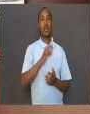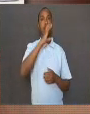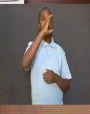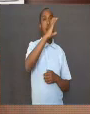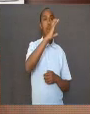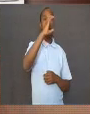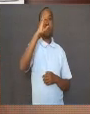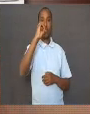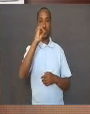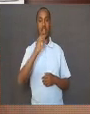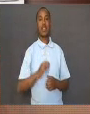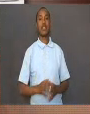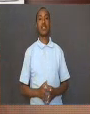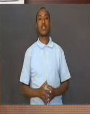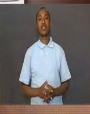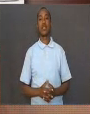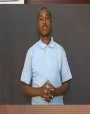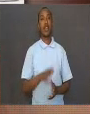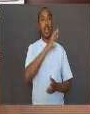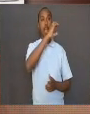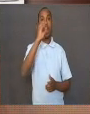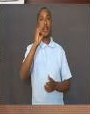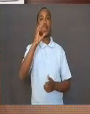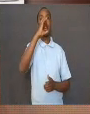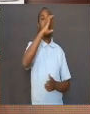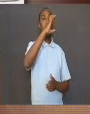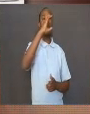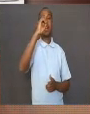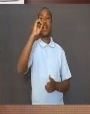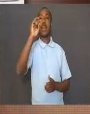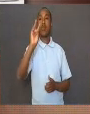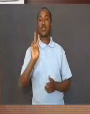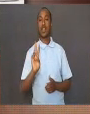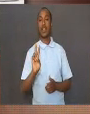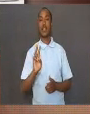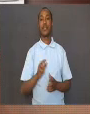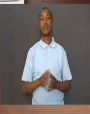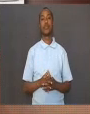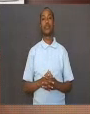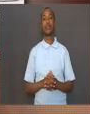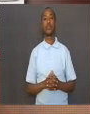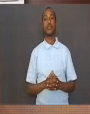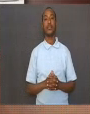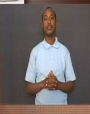carbon monoxide and carbon dioxide.